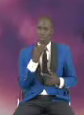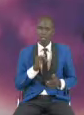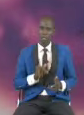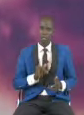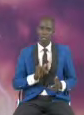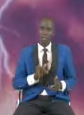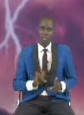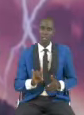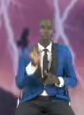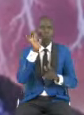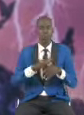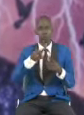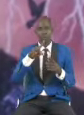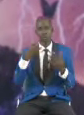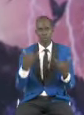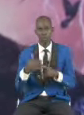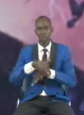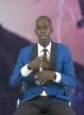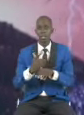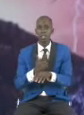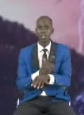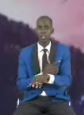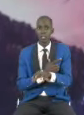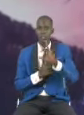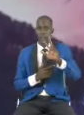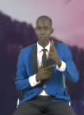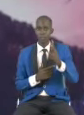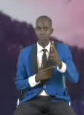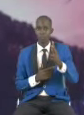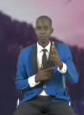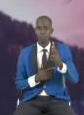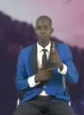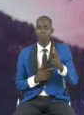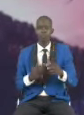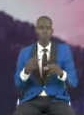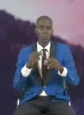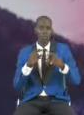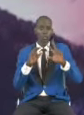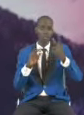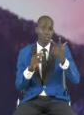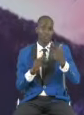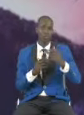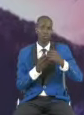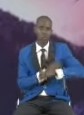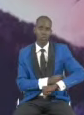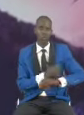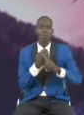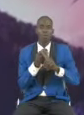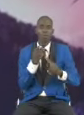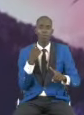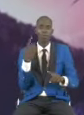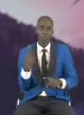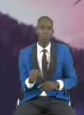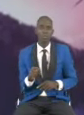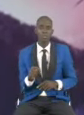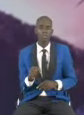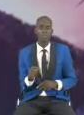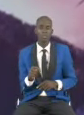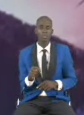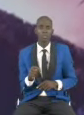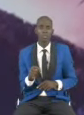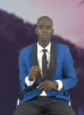three here. Number three, we're looking at protection from the Lord during